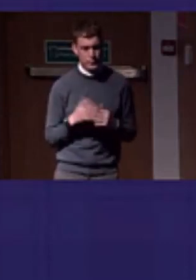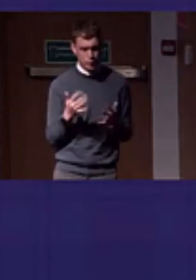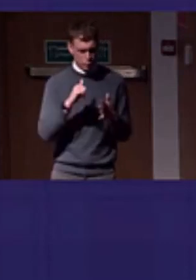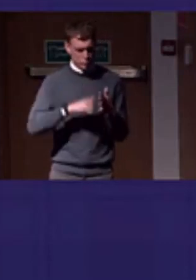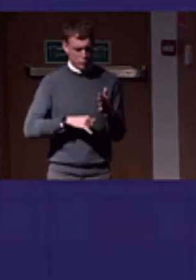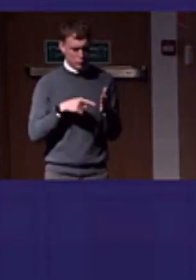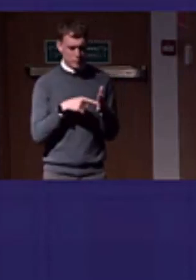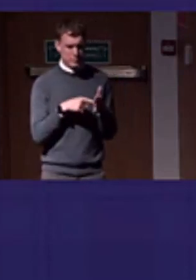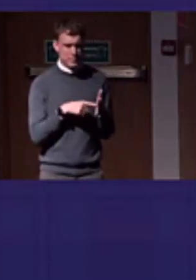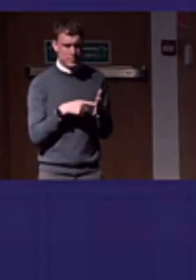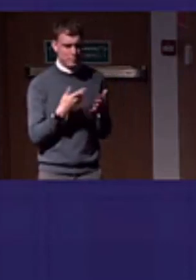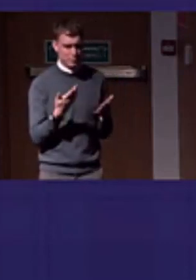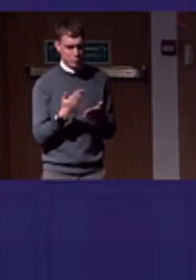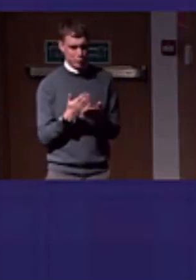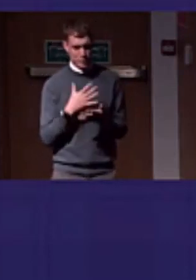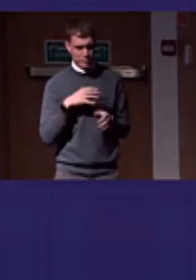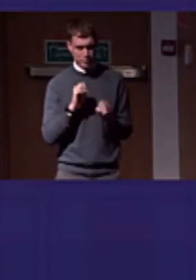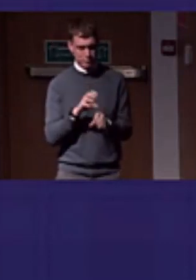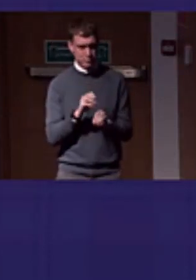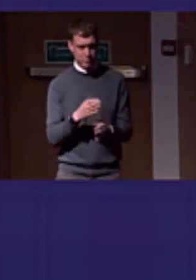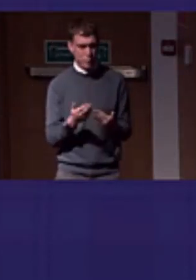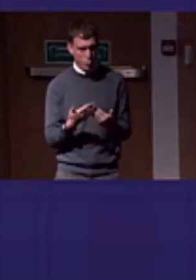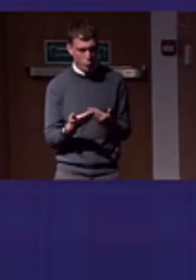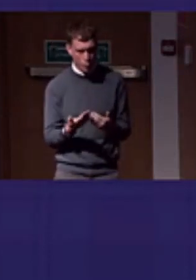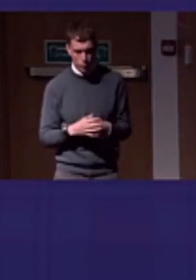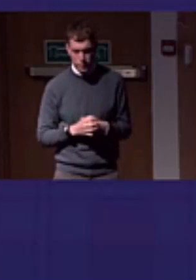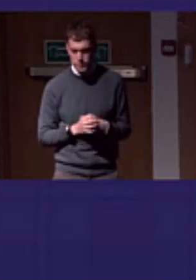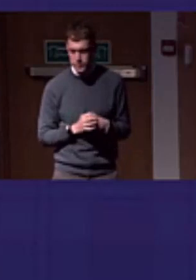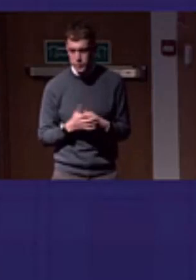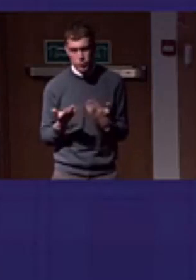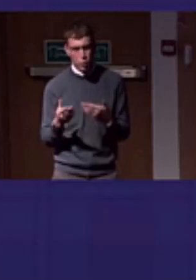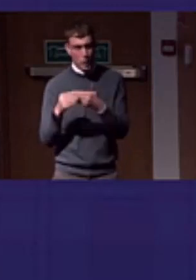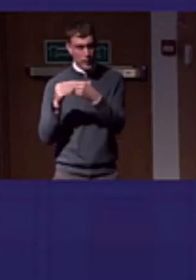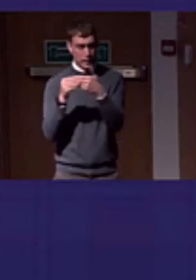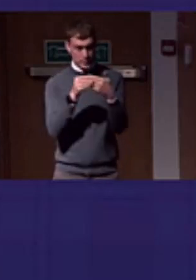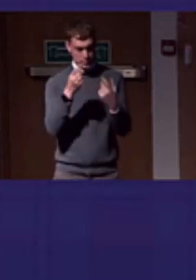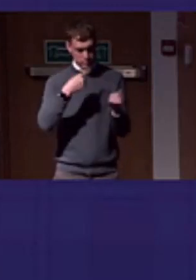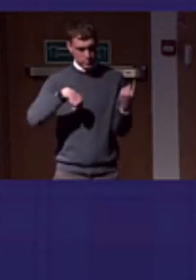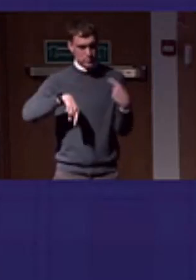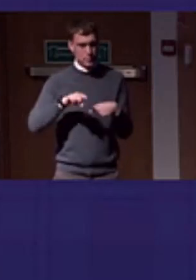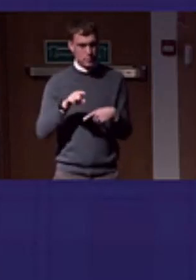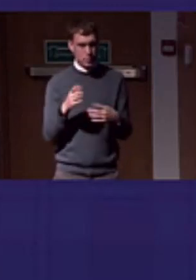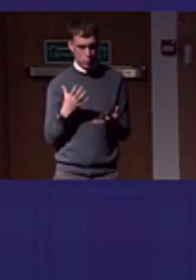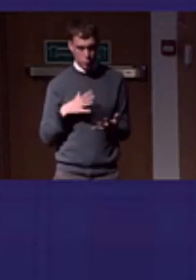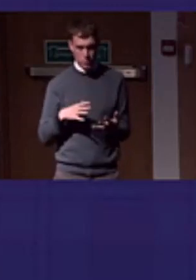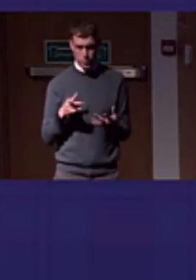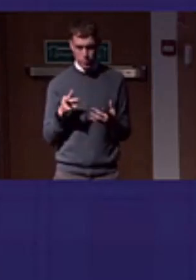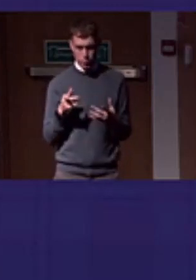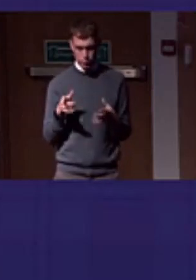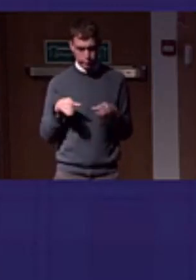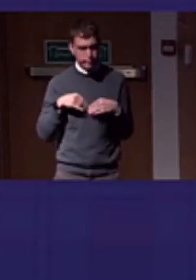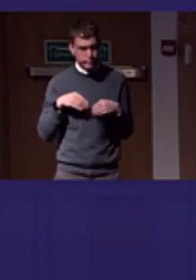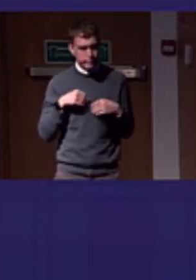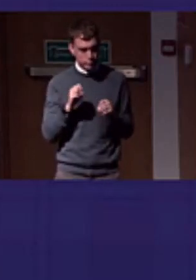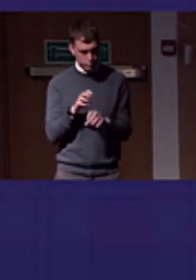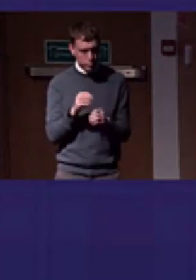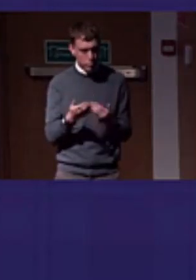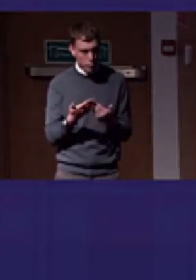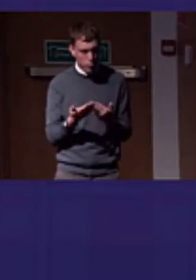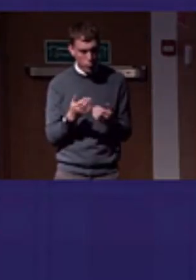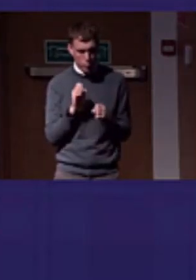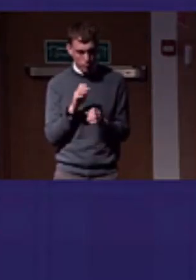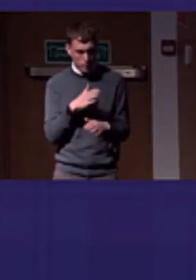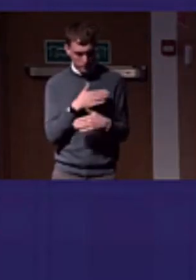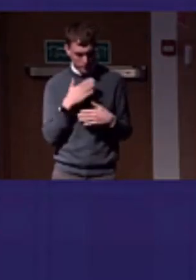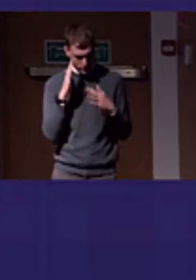think you're not talking about it, but you are. So leaders, we have an opportunity. Your people want this. And there